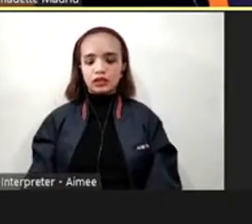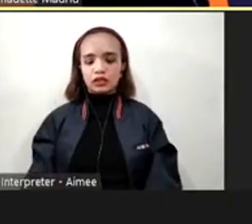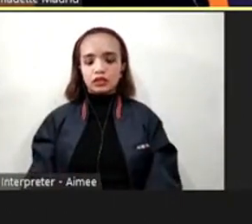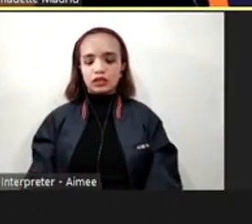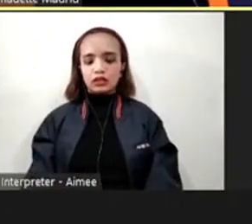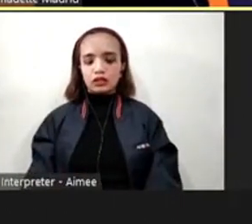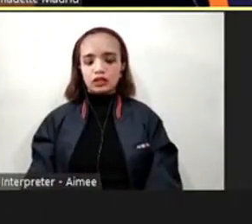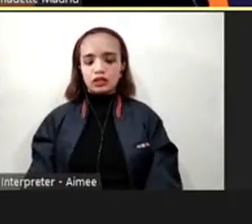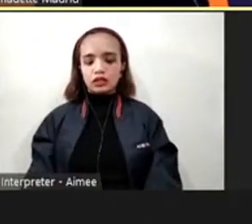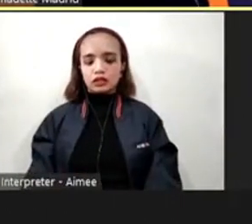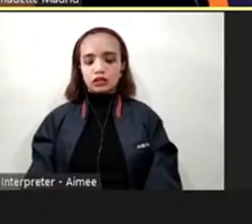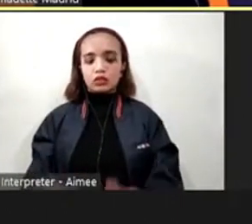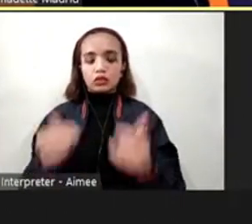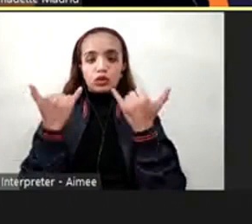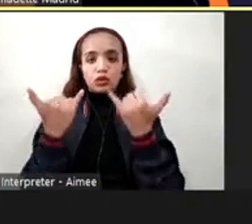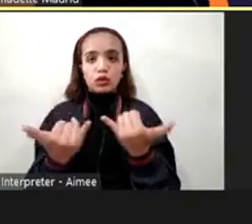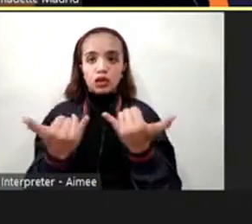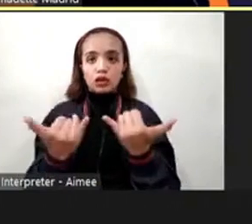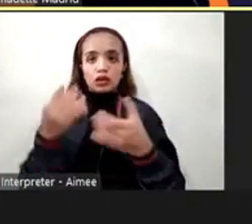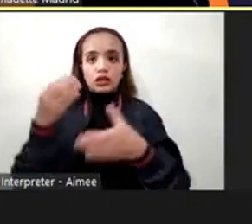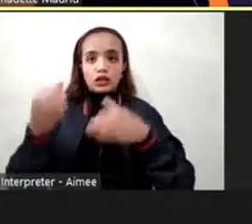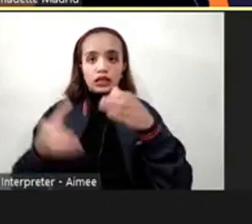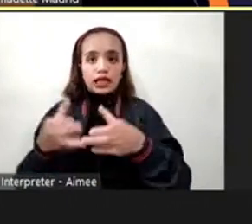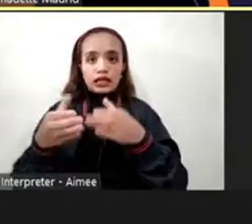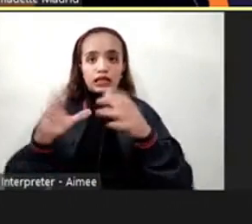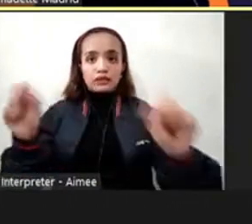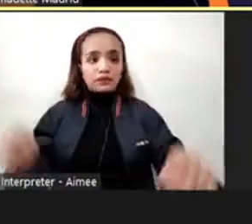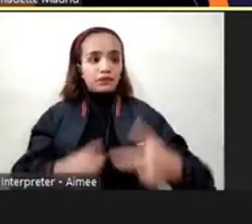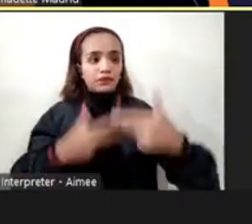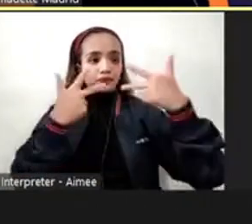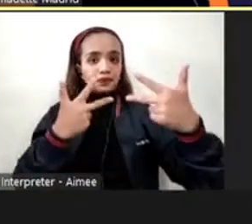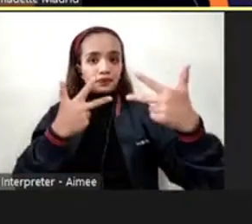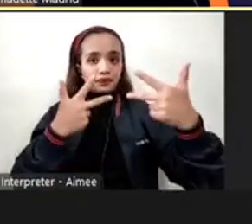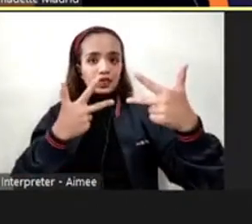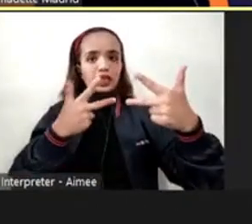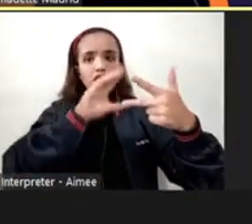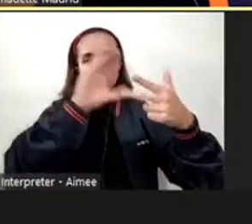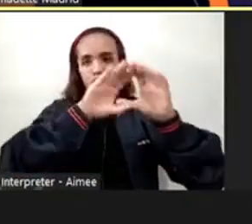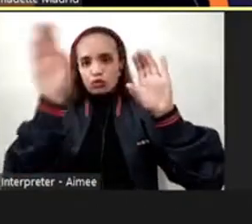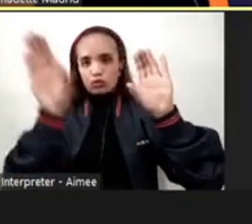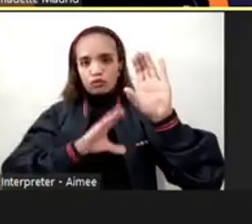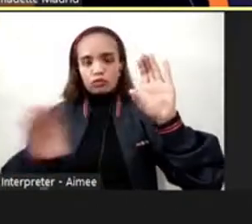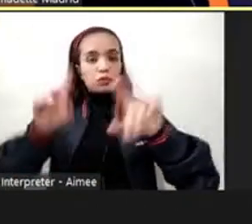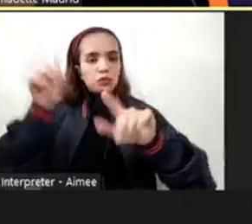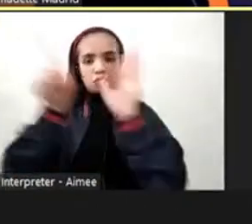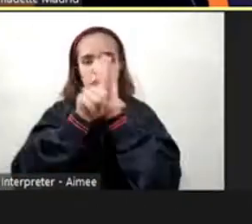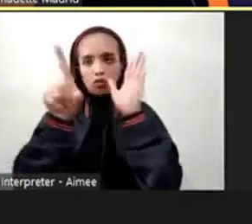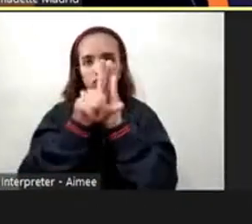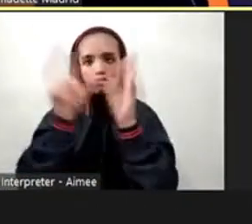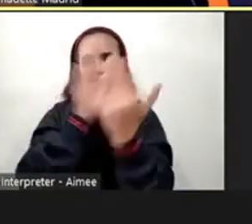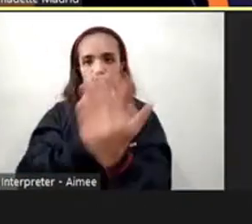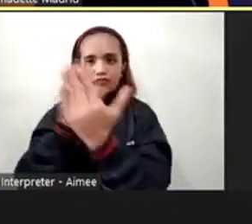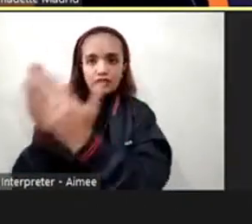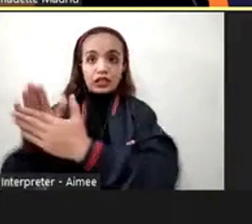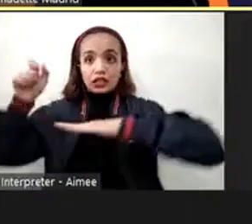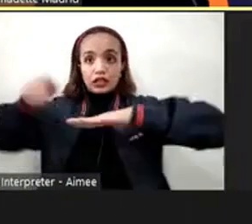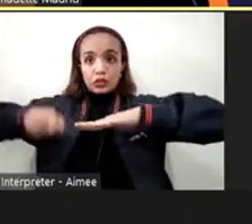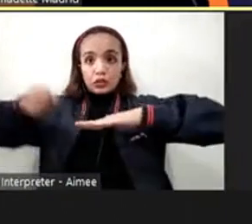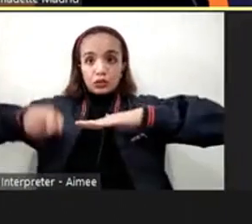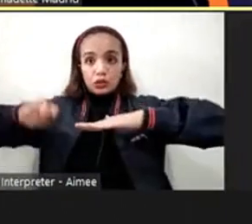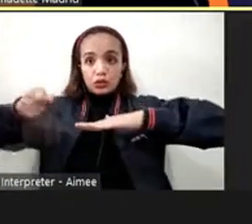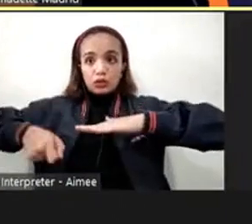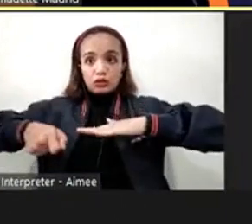no? So because people cannot meet face-to-face. And court hearings are also